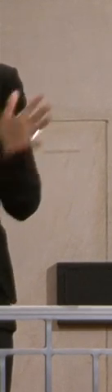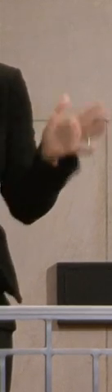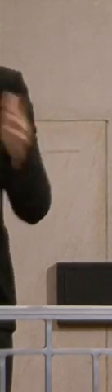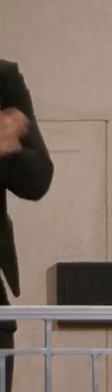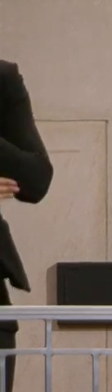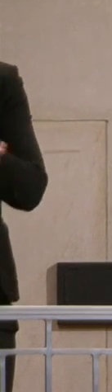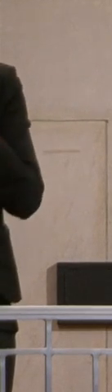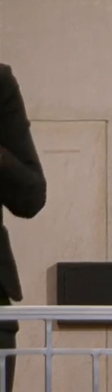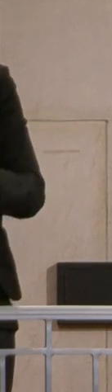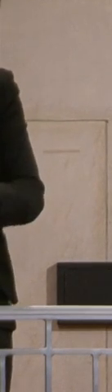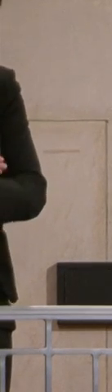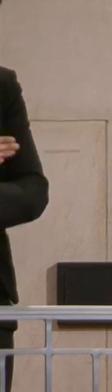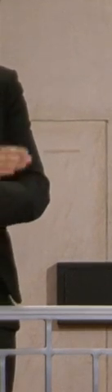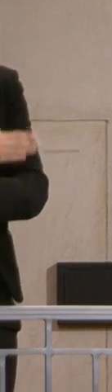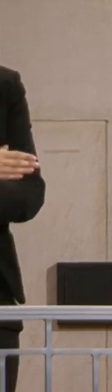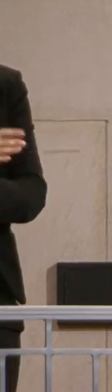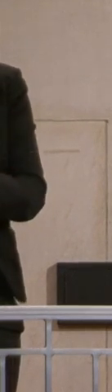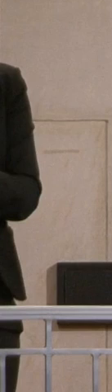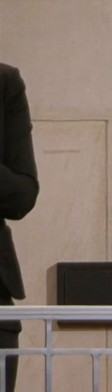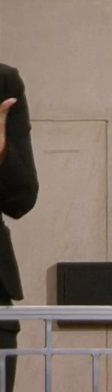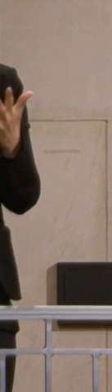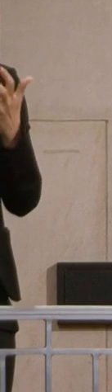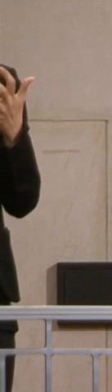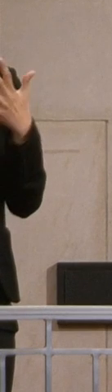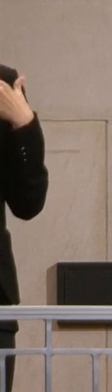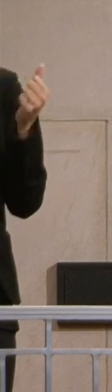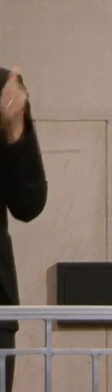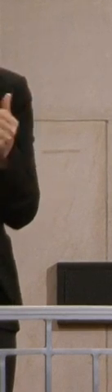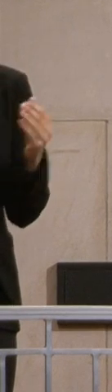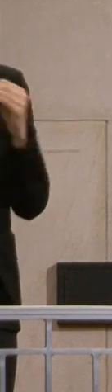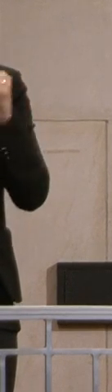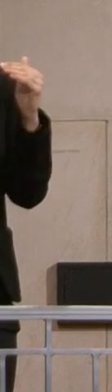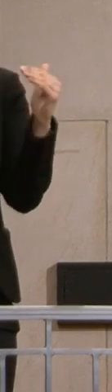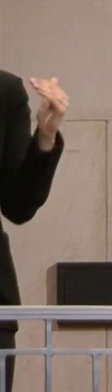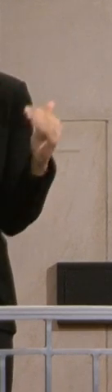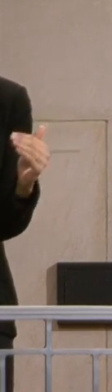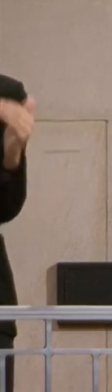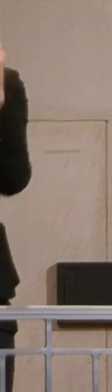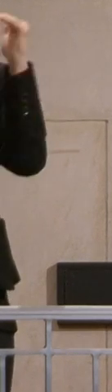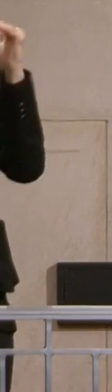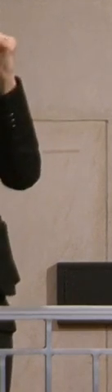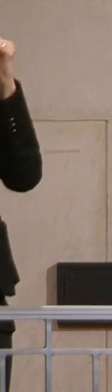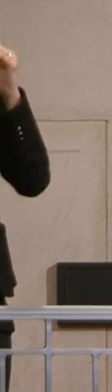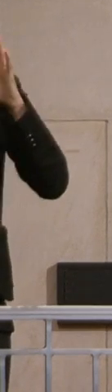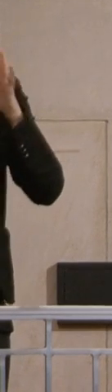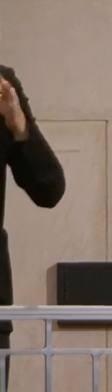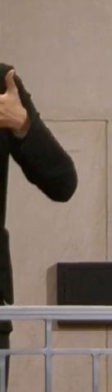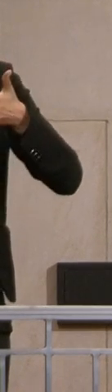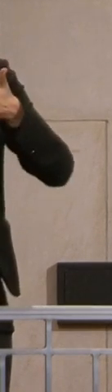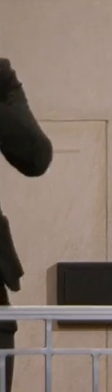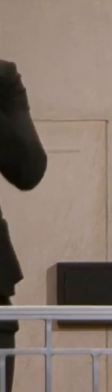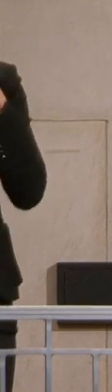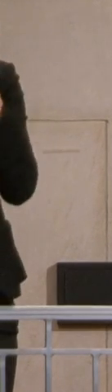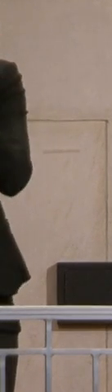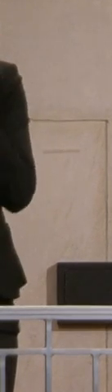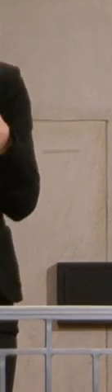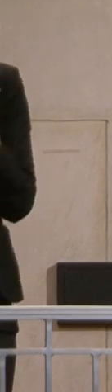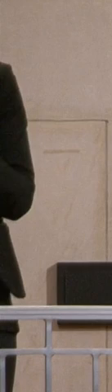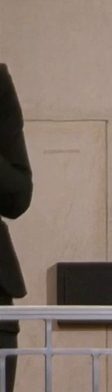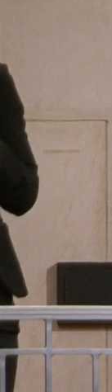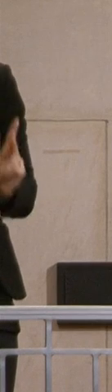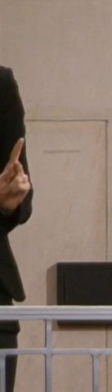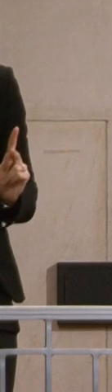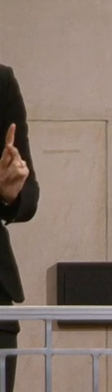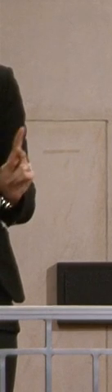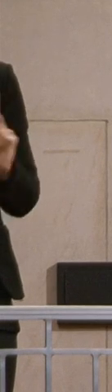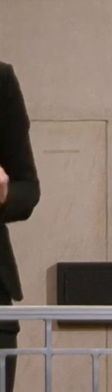make strides towards the stronger, the more equal, and the more perfect union that all Americans deserve.